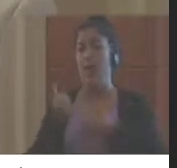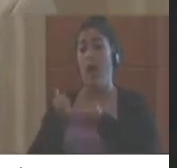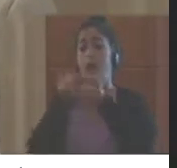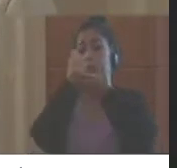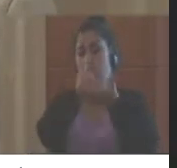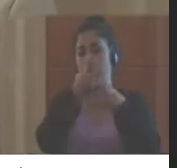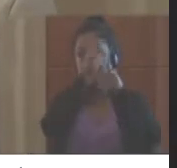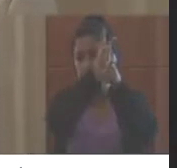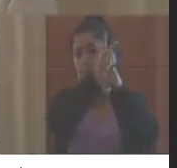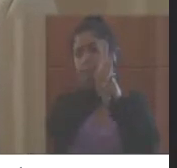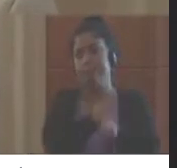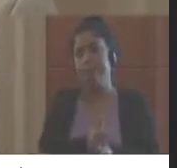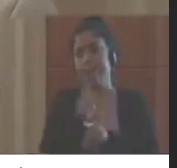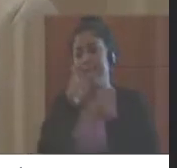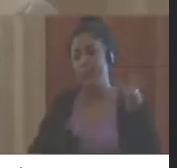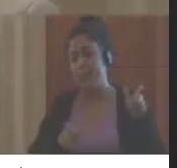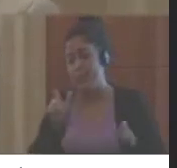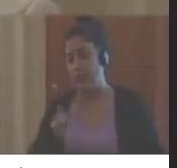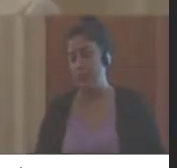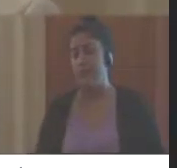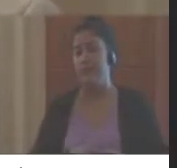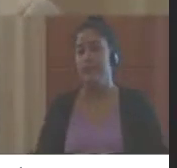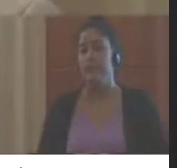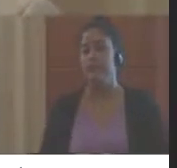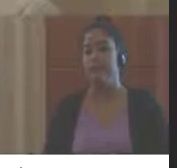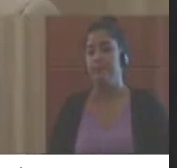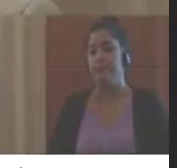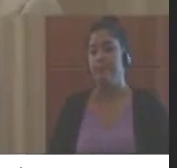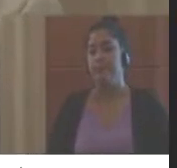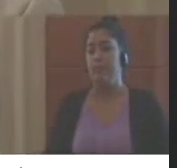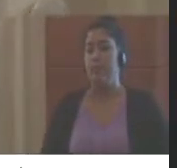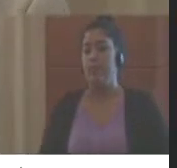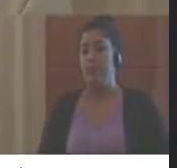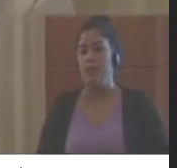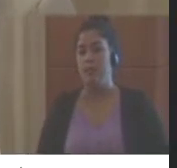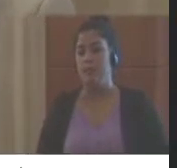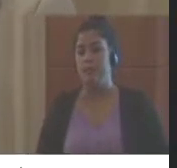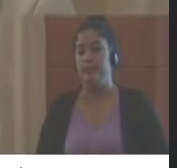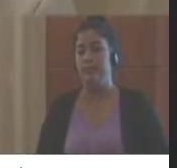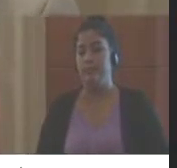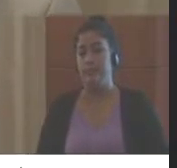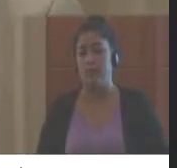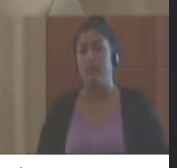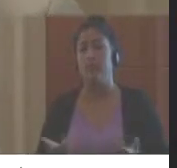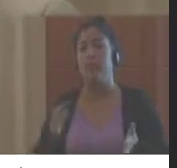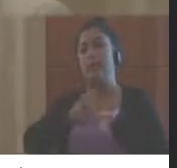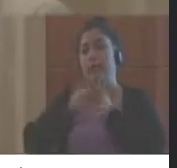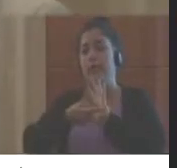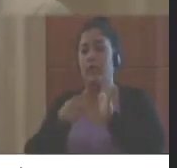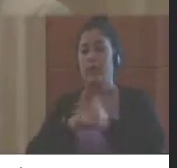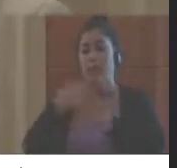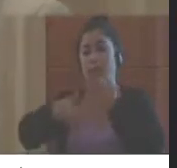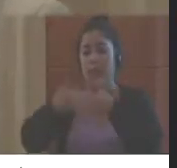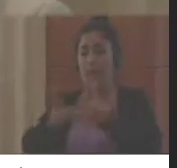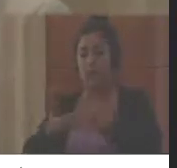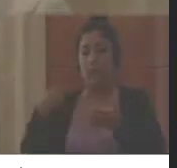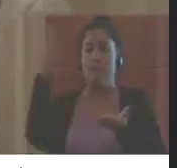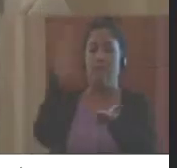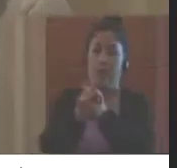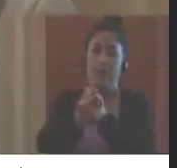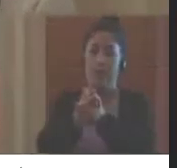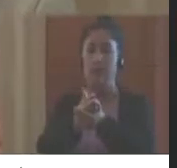which when used will not necessarily imply that we will need to suspend